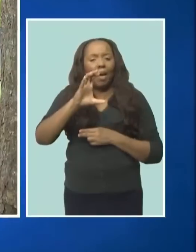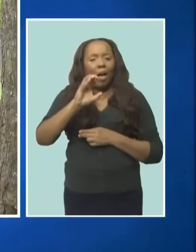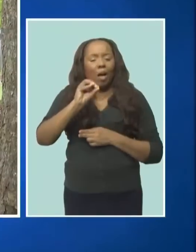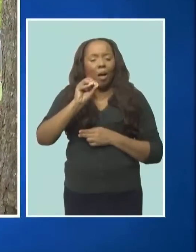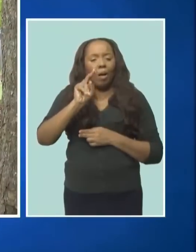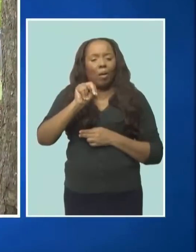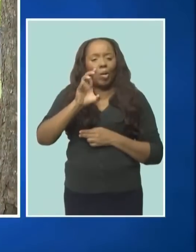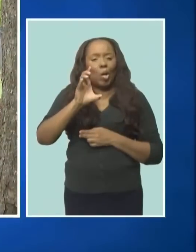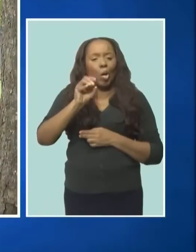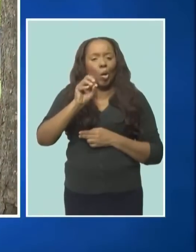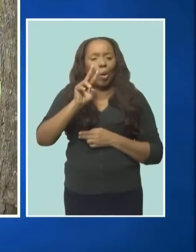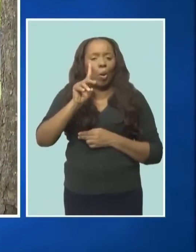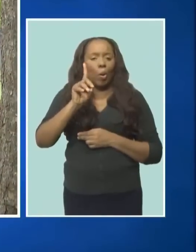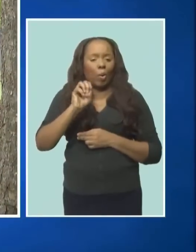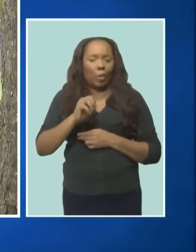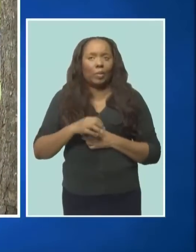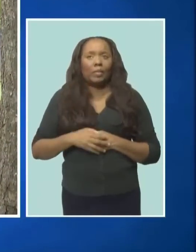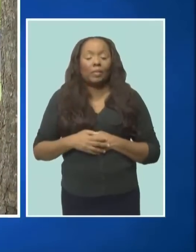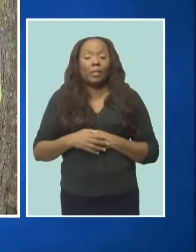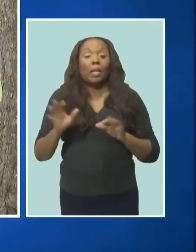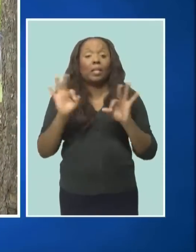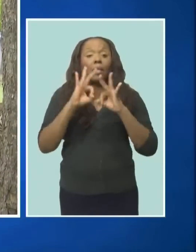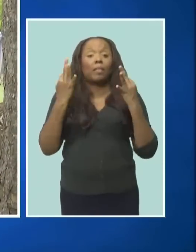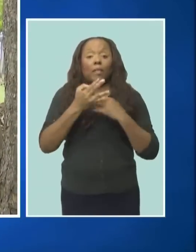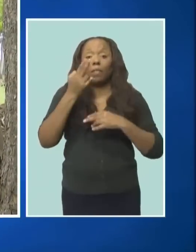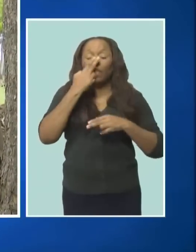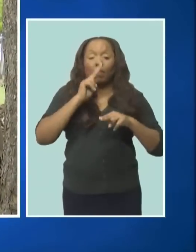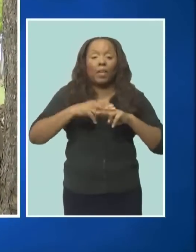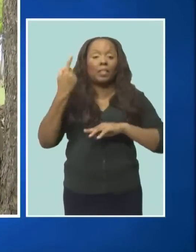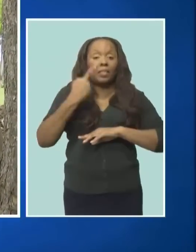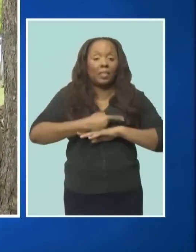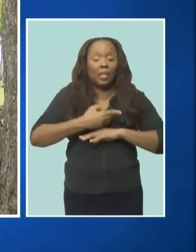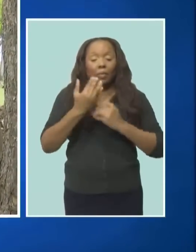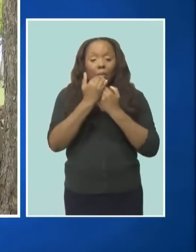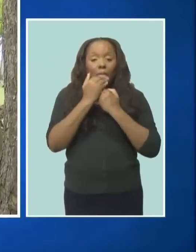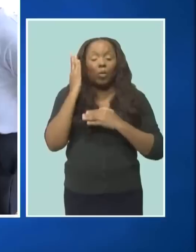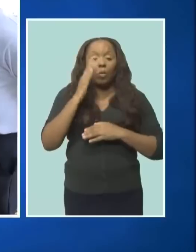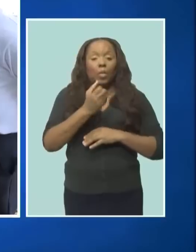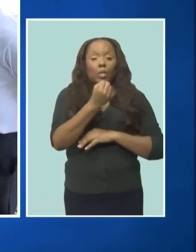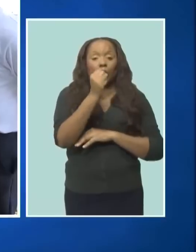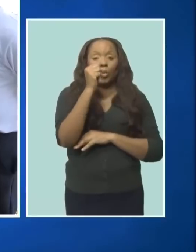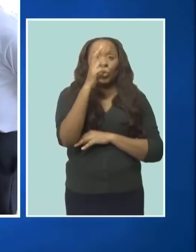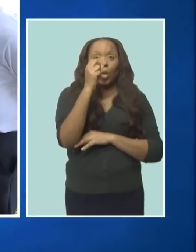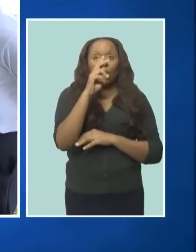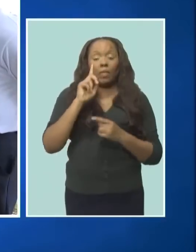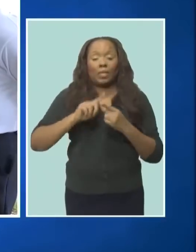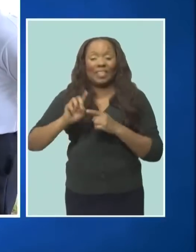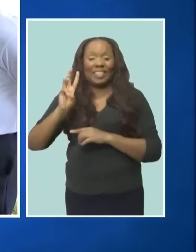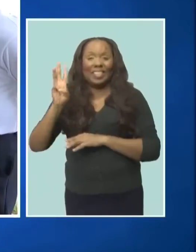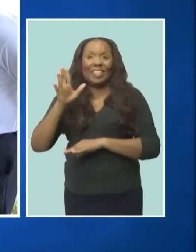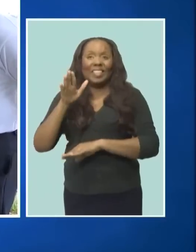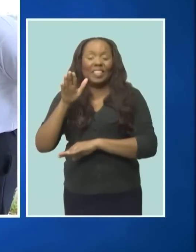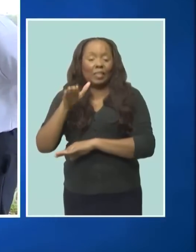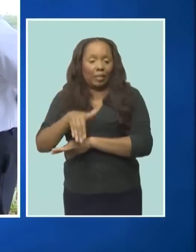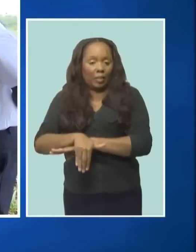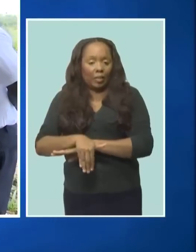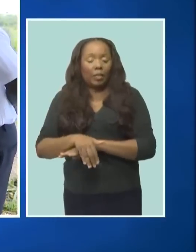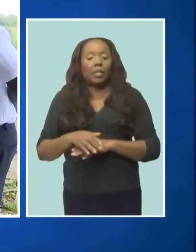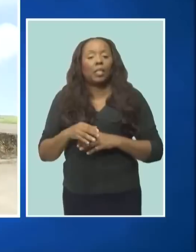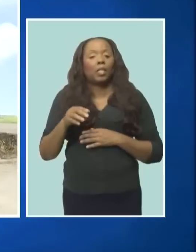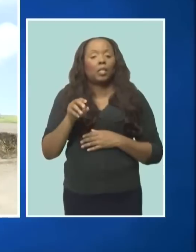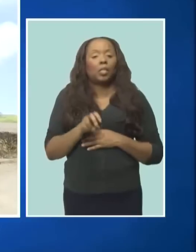The Family Fun Day and the picnic will be held between 12 p.m. and 6 p.m. with the Barbados Transport Board